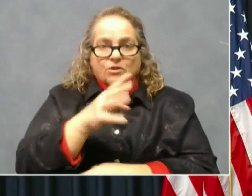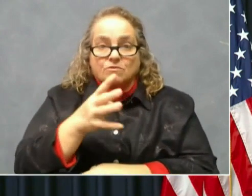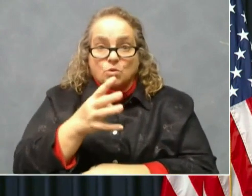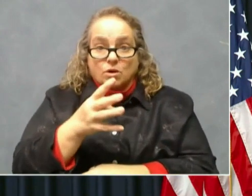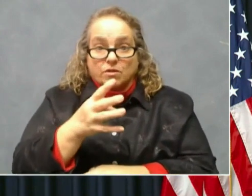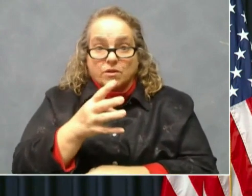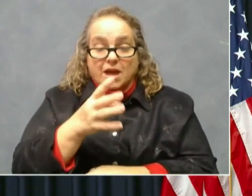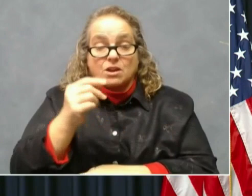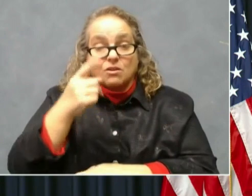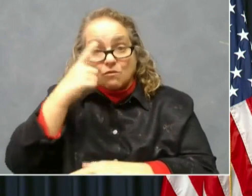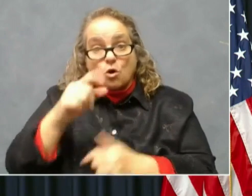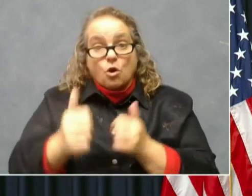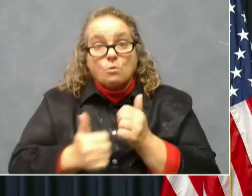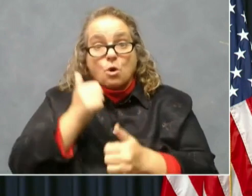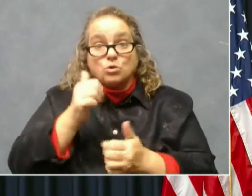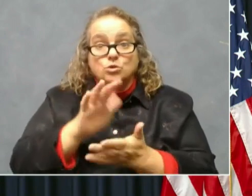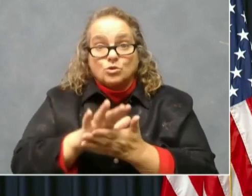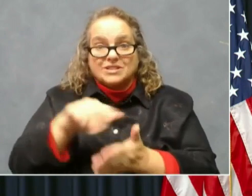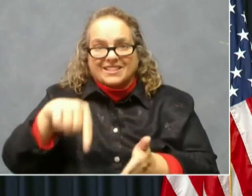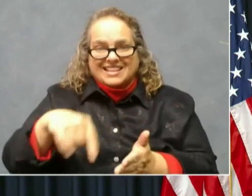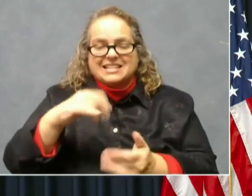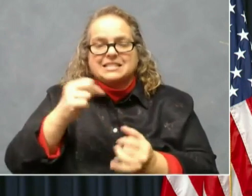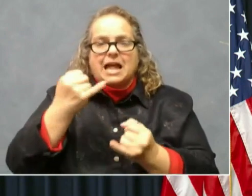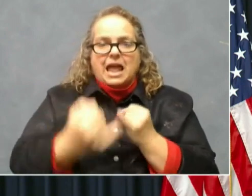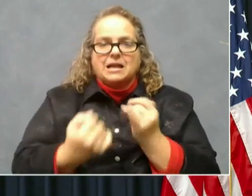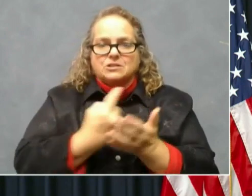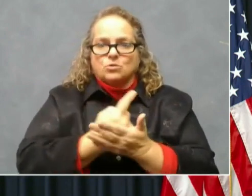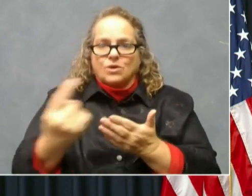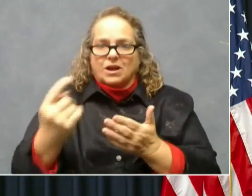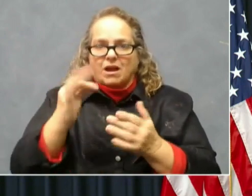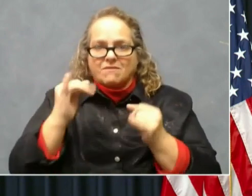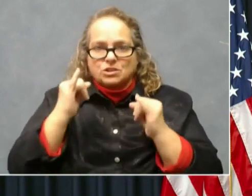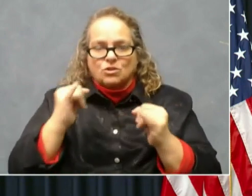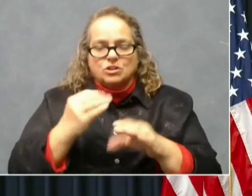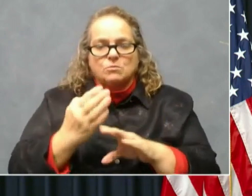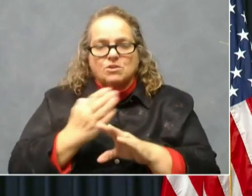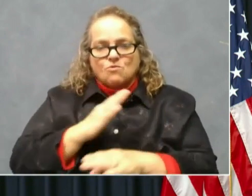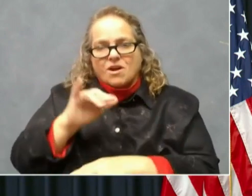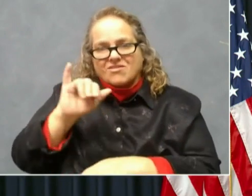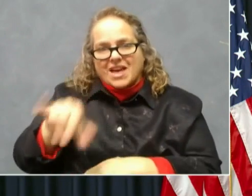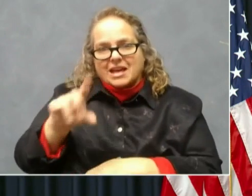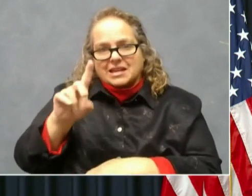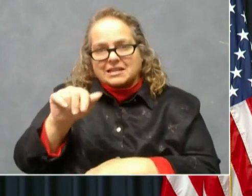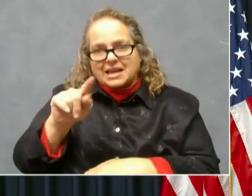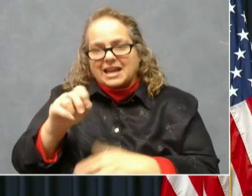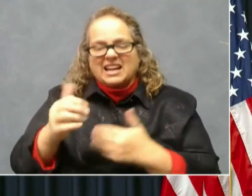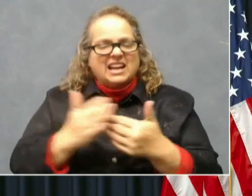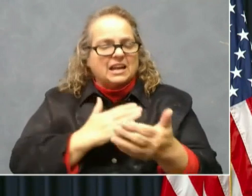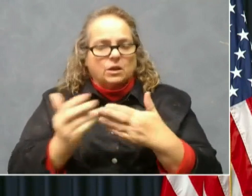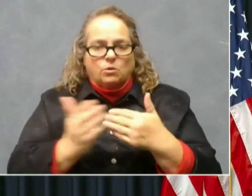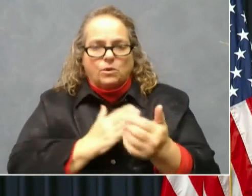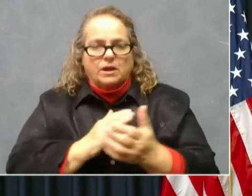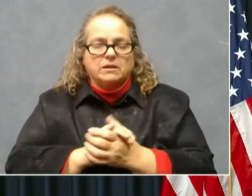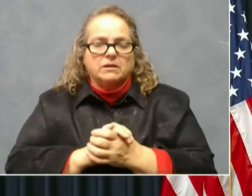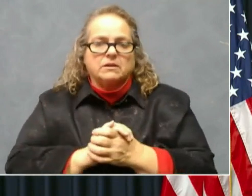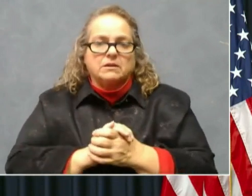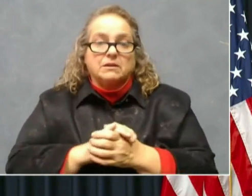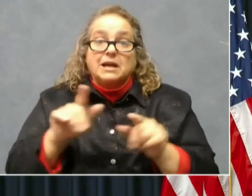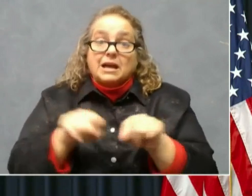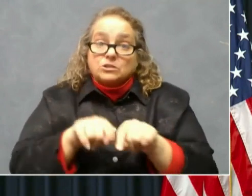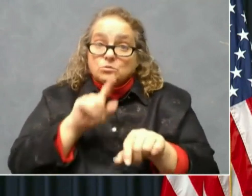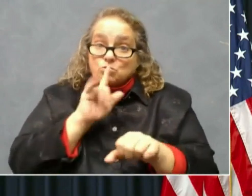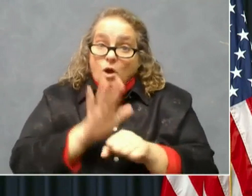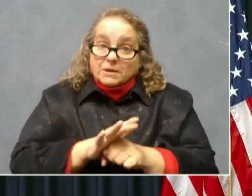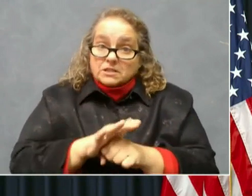schools, is the last week of instruction before that date anyways. As promised, we said